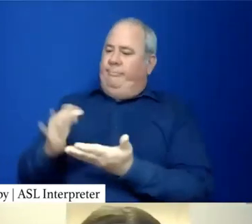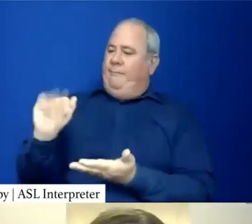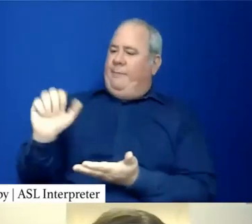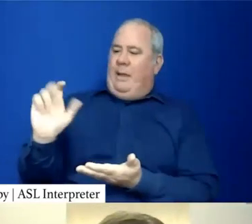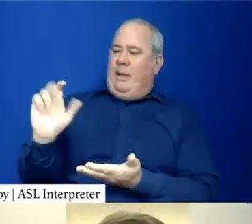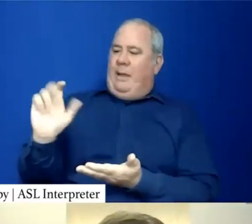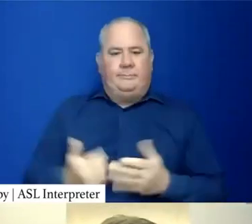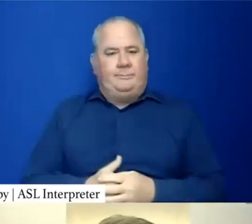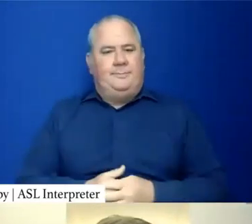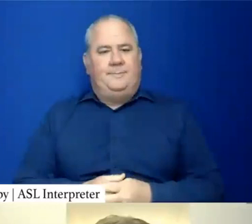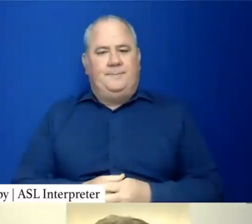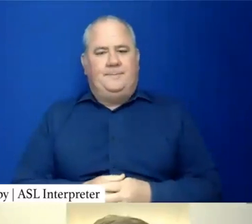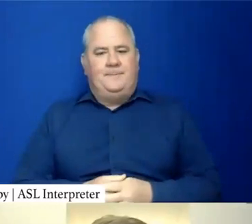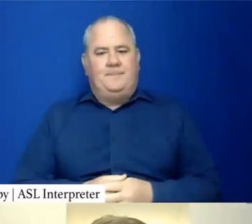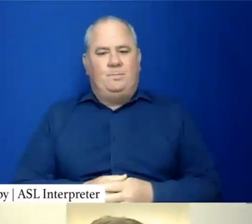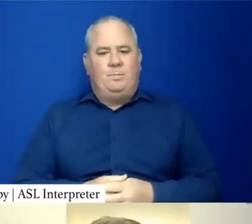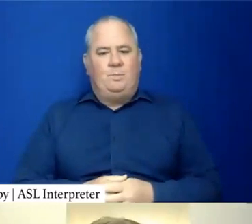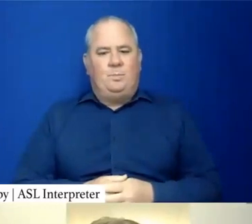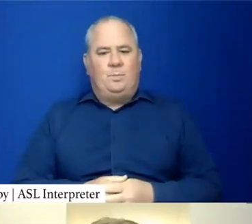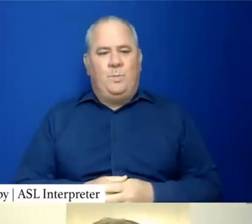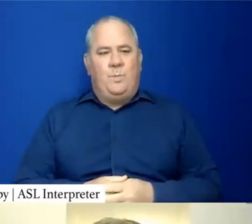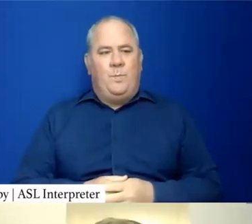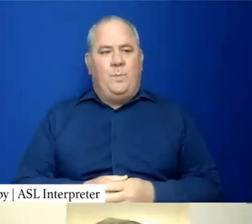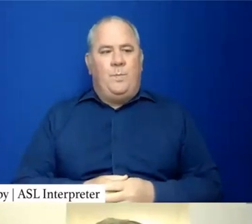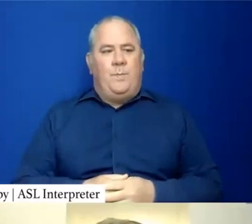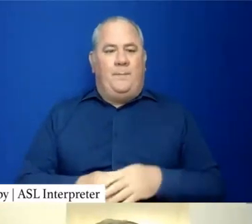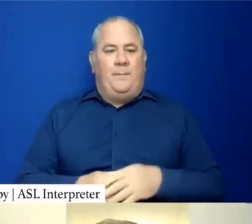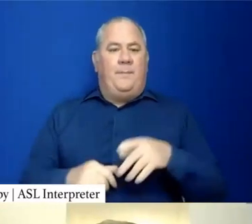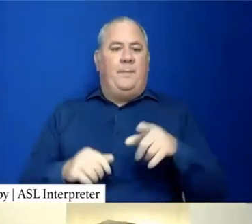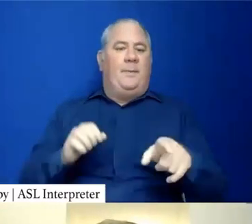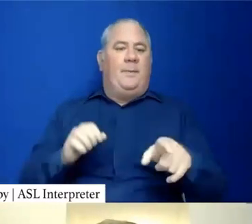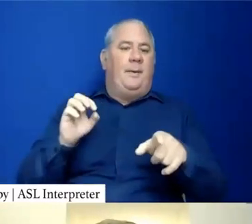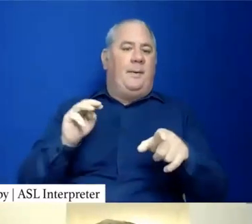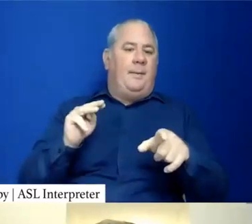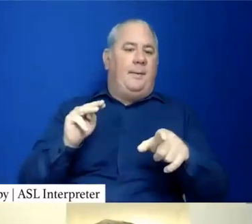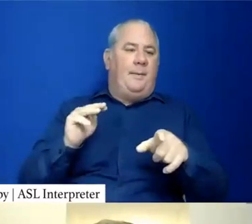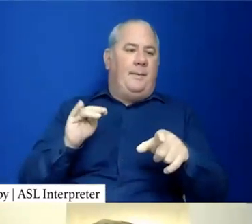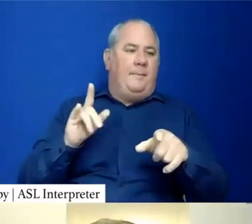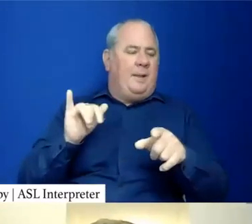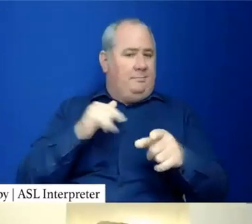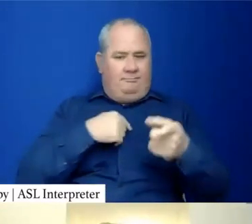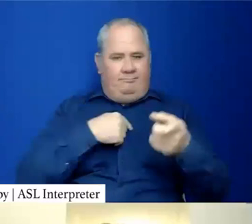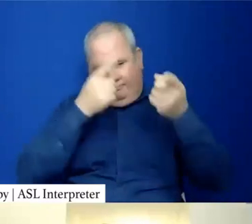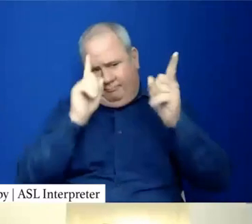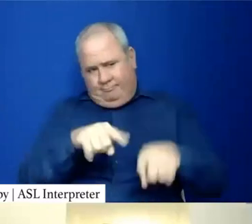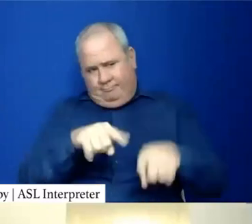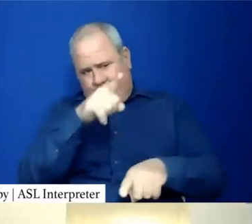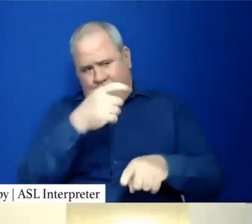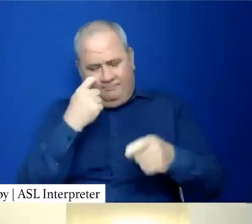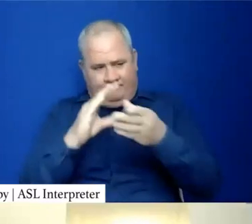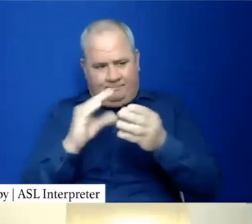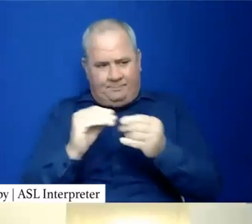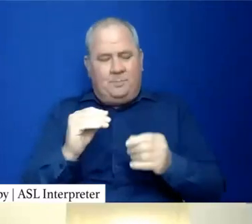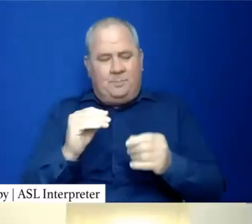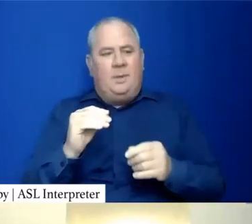Basically, Emily, I totally and completely agree with everything you said, and that's something that has been a struggle throughout